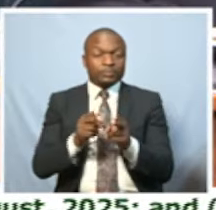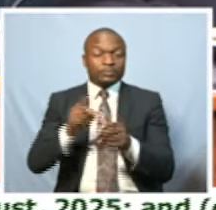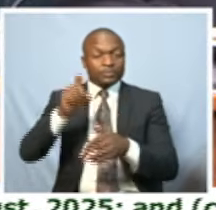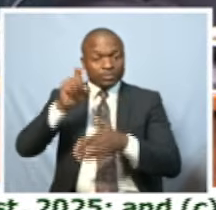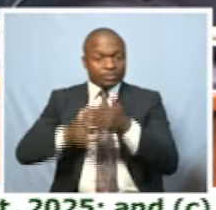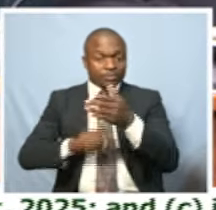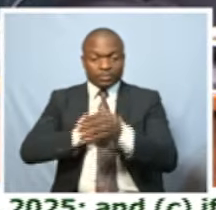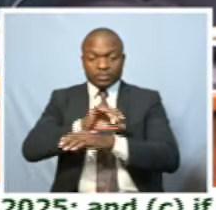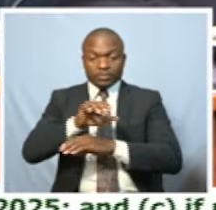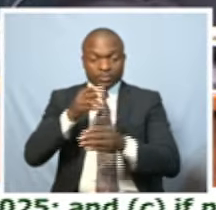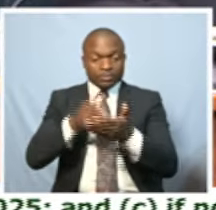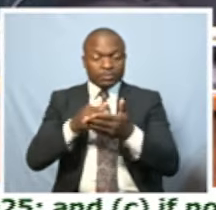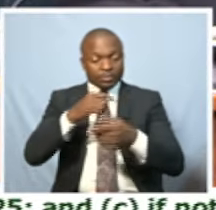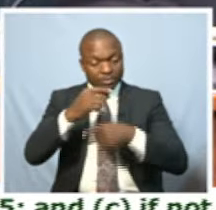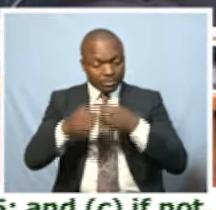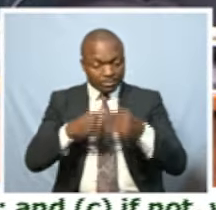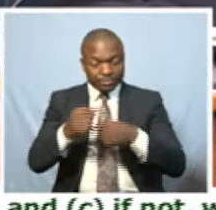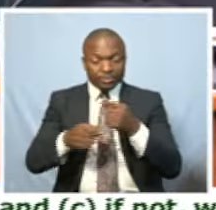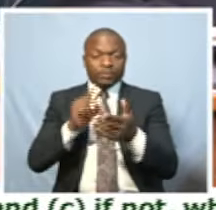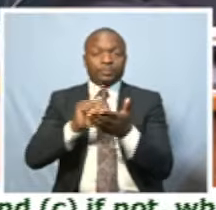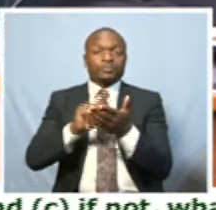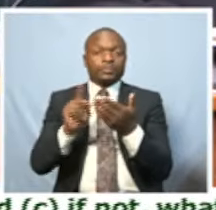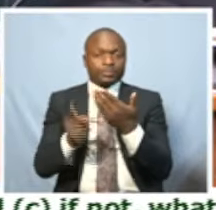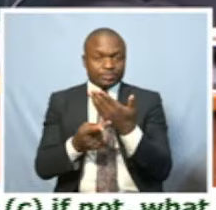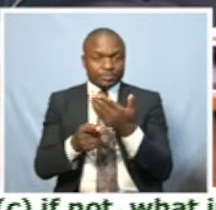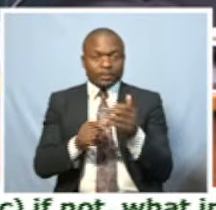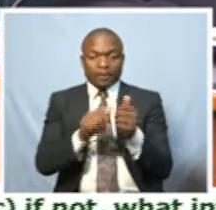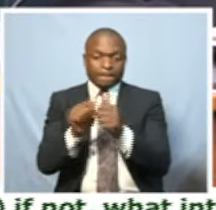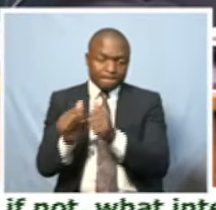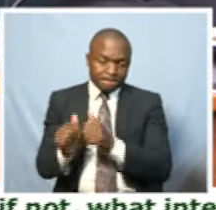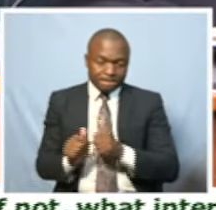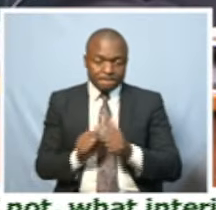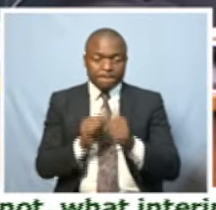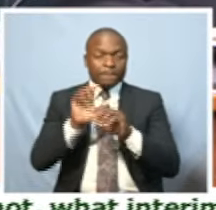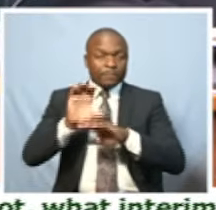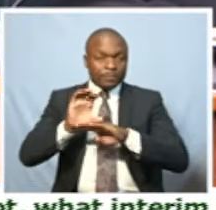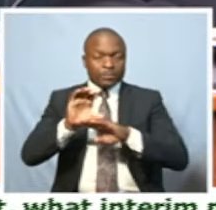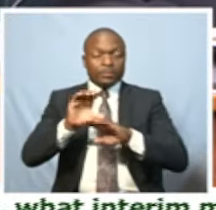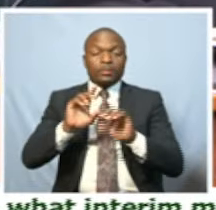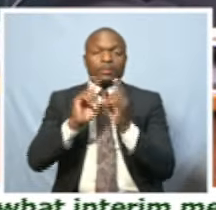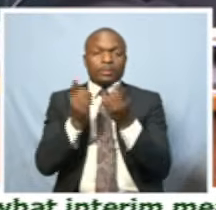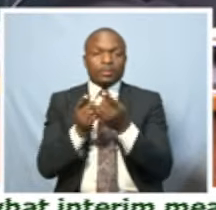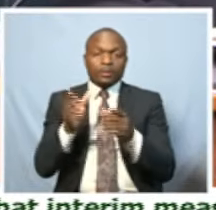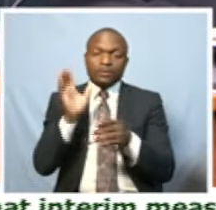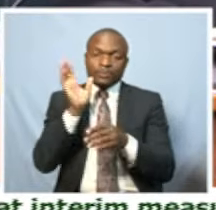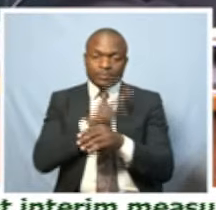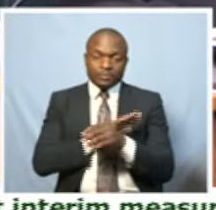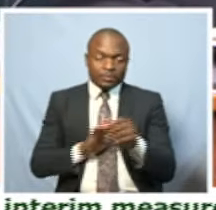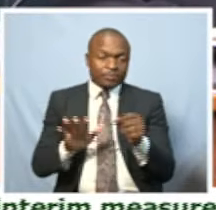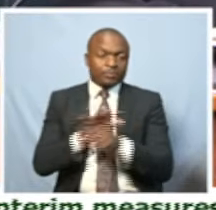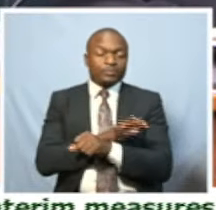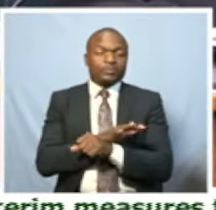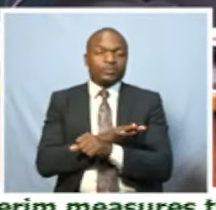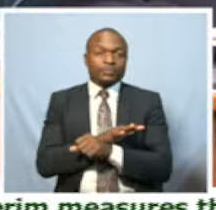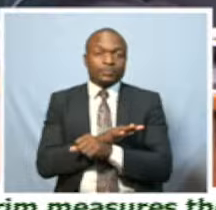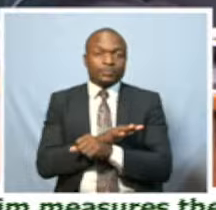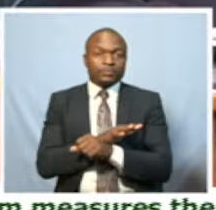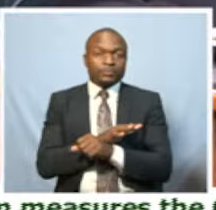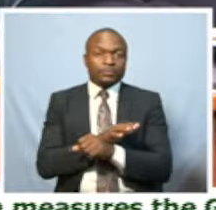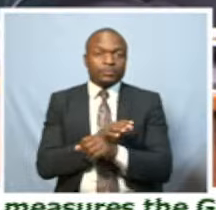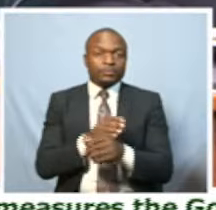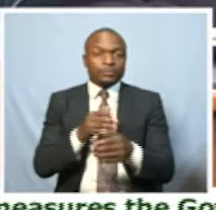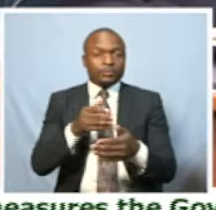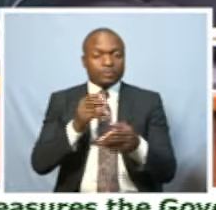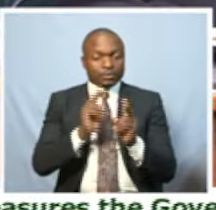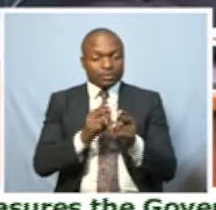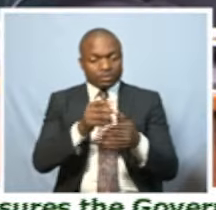costs for all ongoing livestock stocking and restocking activities in Chiluvi district have already been fully detailed in the answers